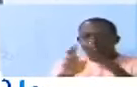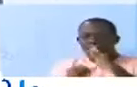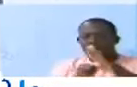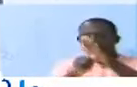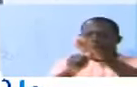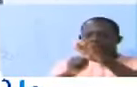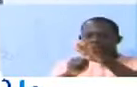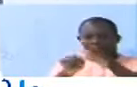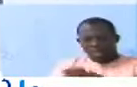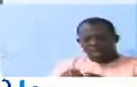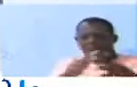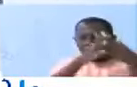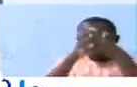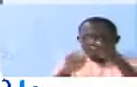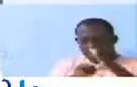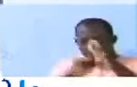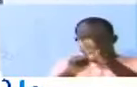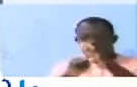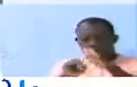mavangola